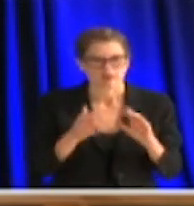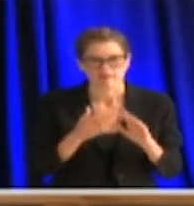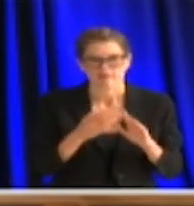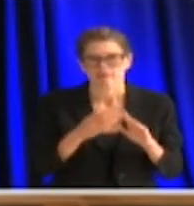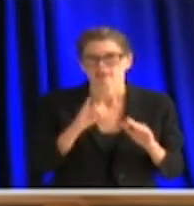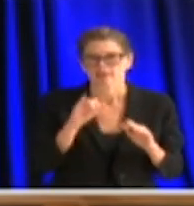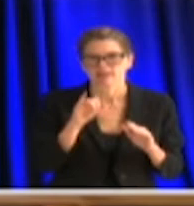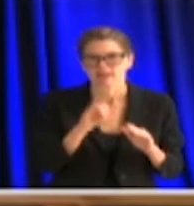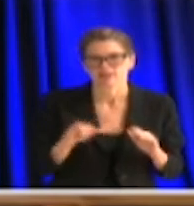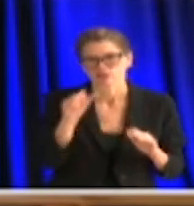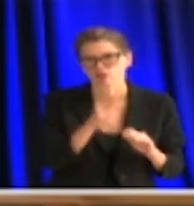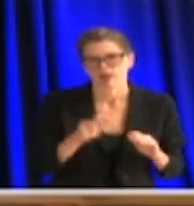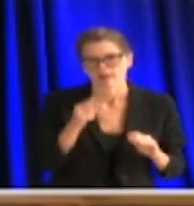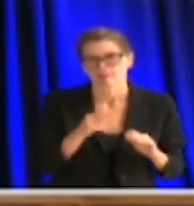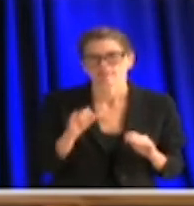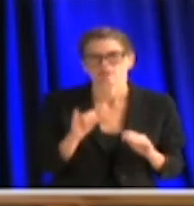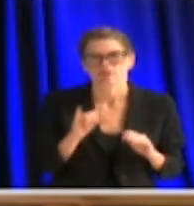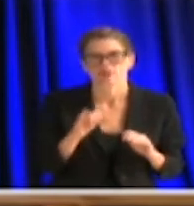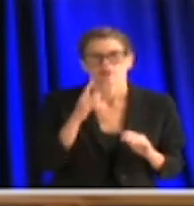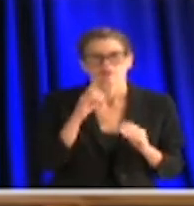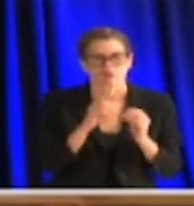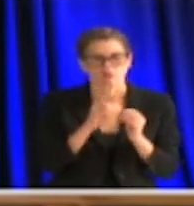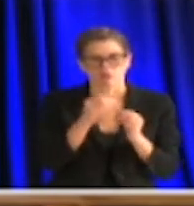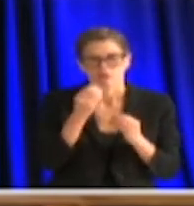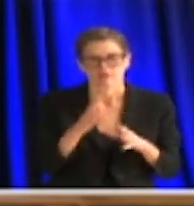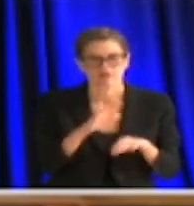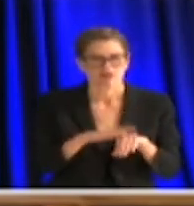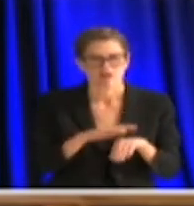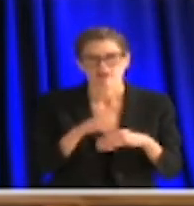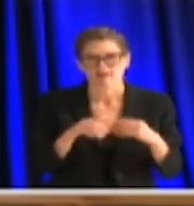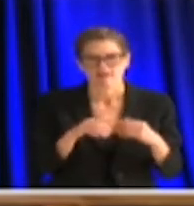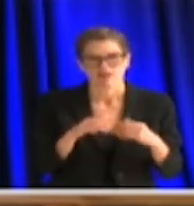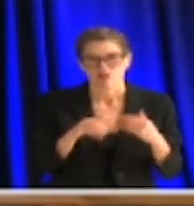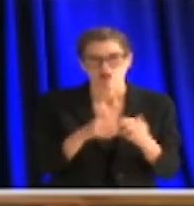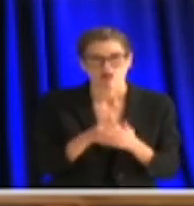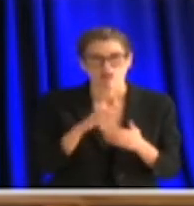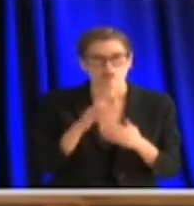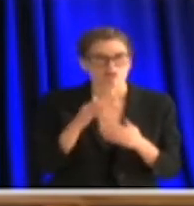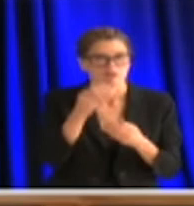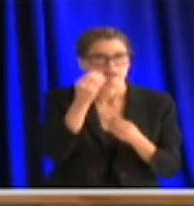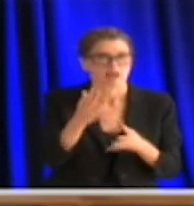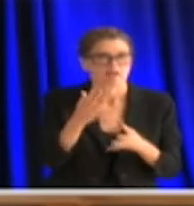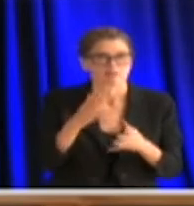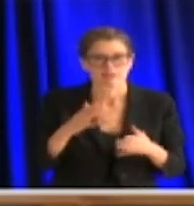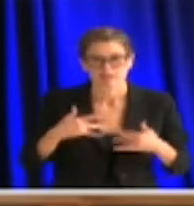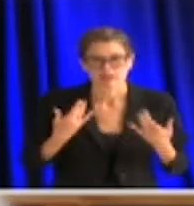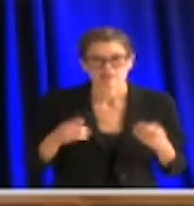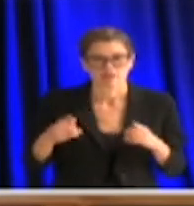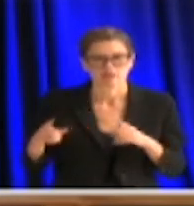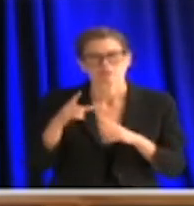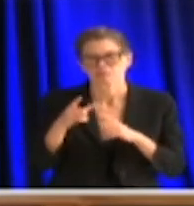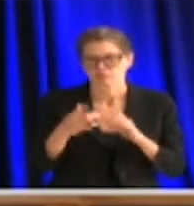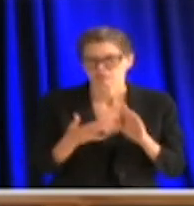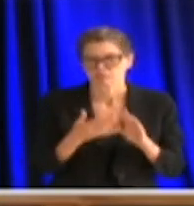Instagram, at Mereda D. Johnson. For more information on any of our announcements, District 5's upcoming events, please feel free